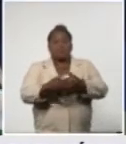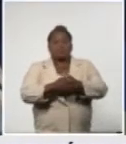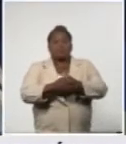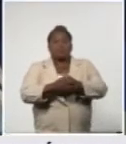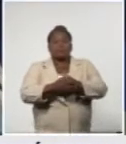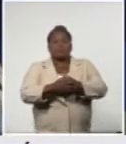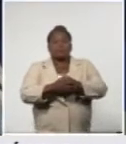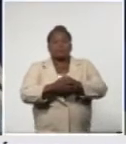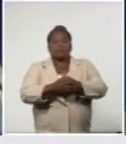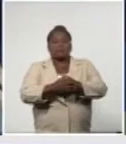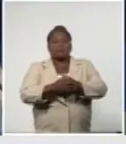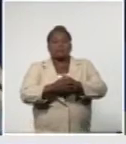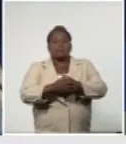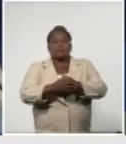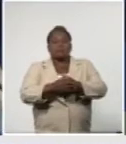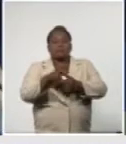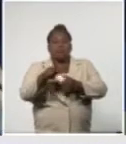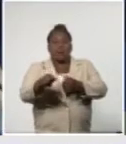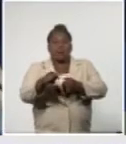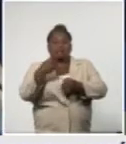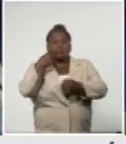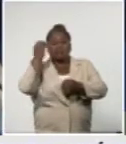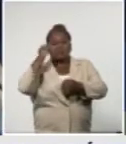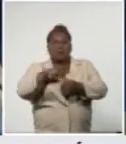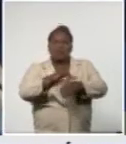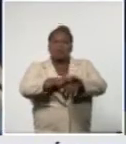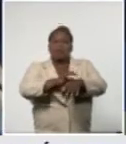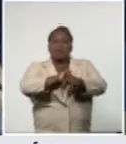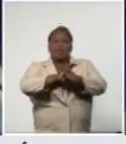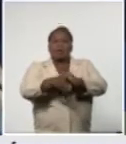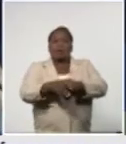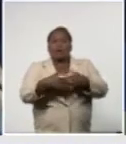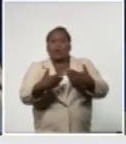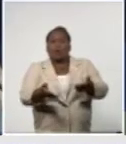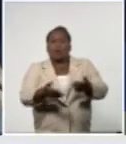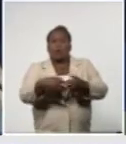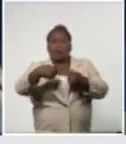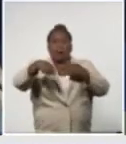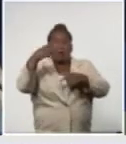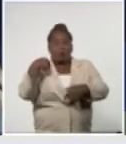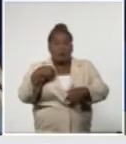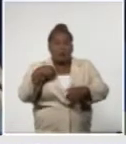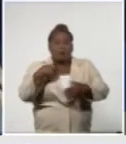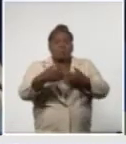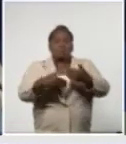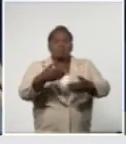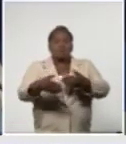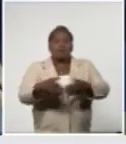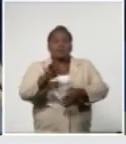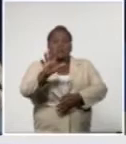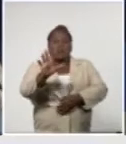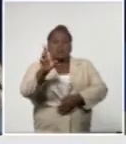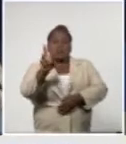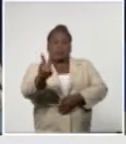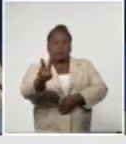SARS-CoV-2, is back, and it processed 52 samples yesterday.